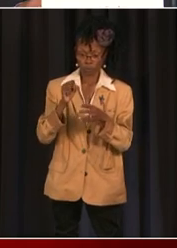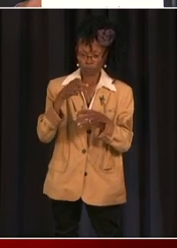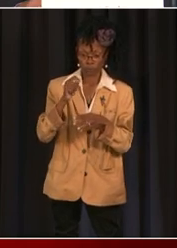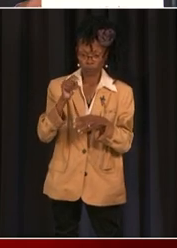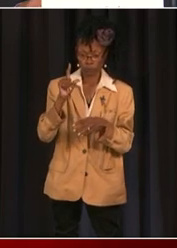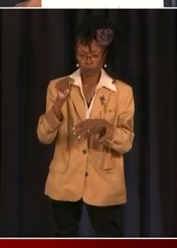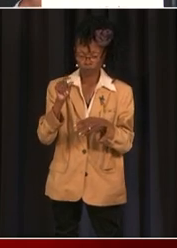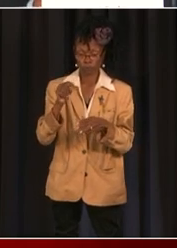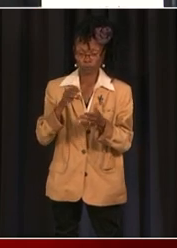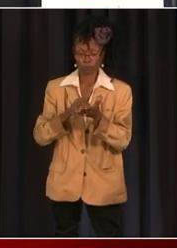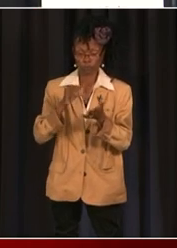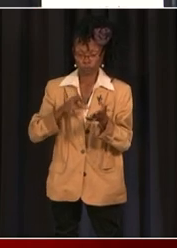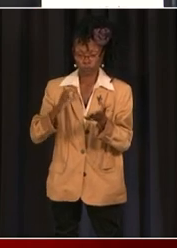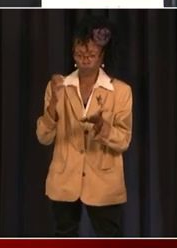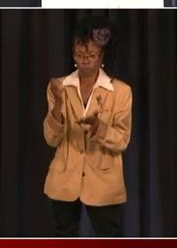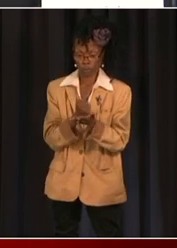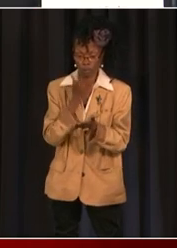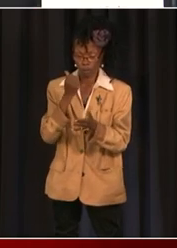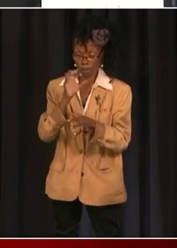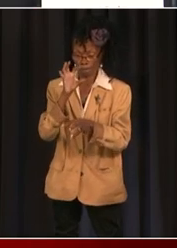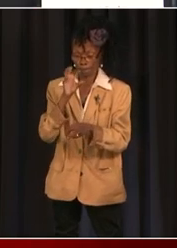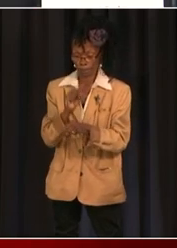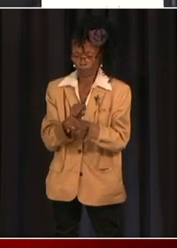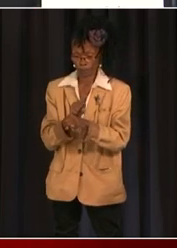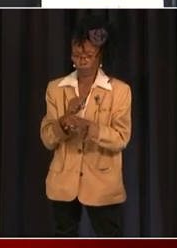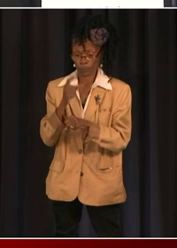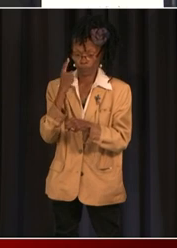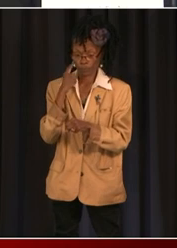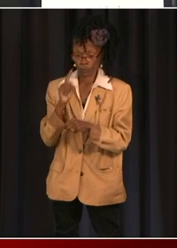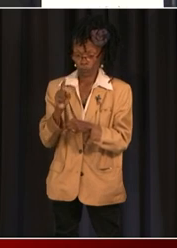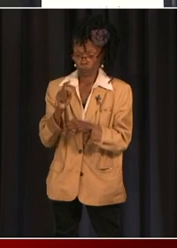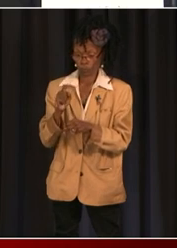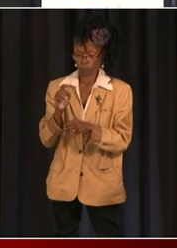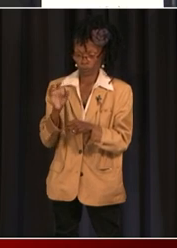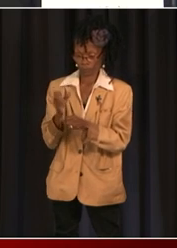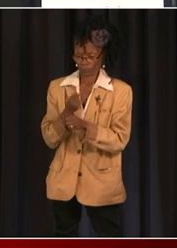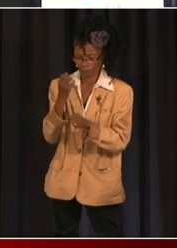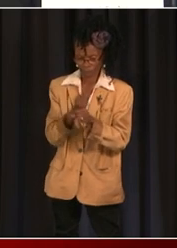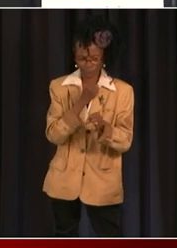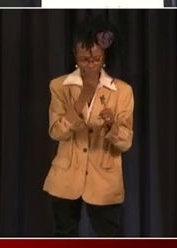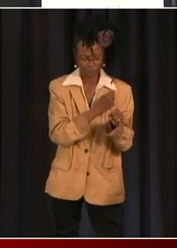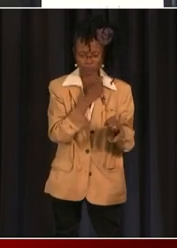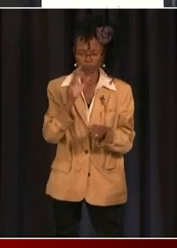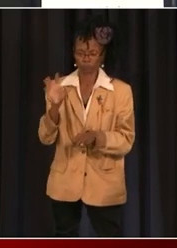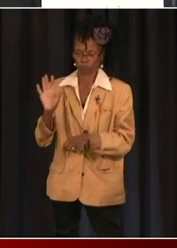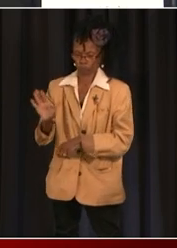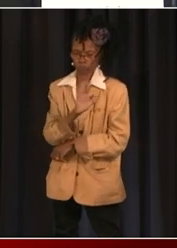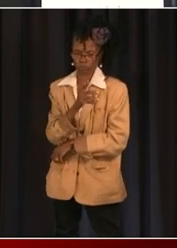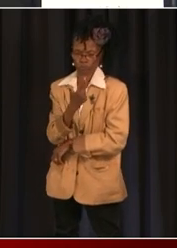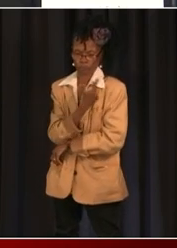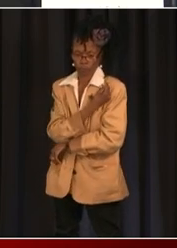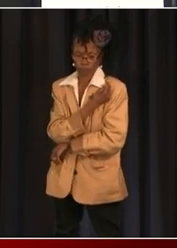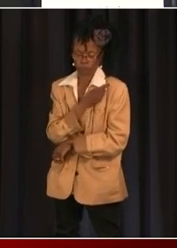students to get appointment at DCPS campuses to get their childhood immunizations. Families can go to